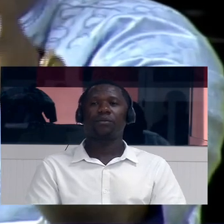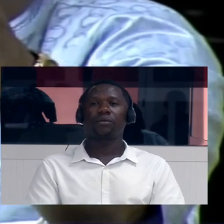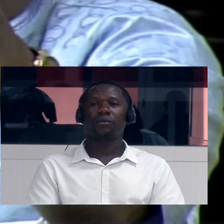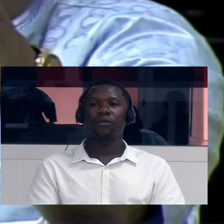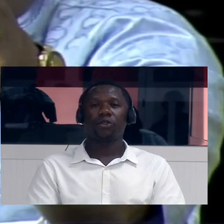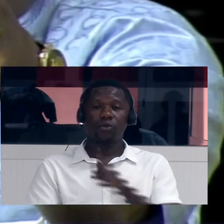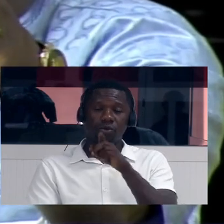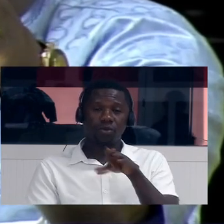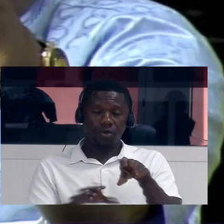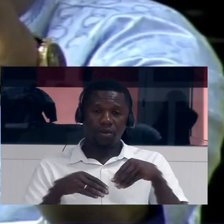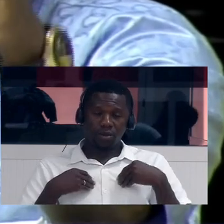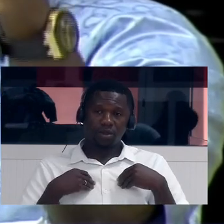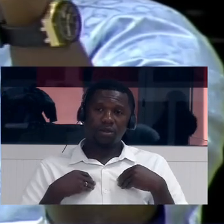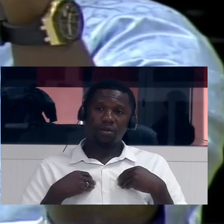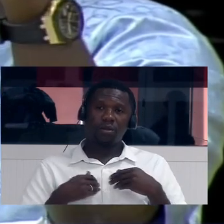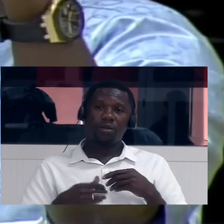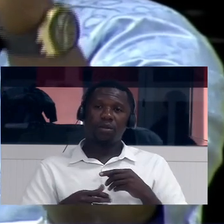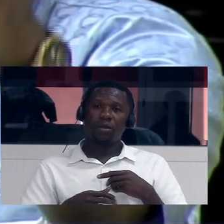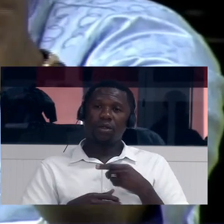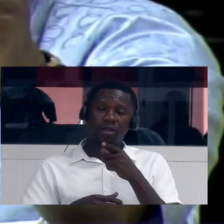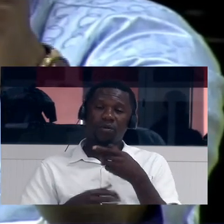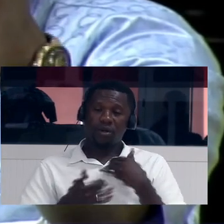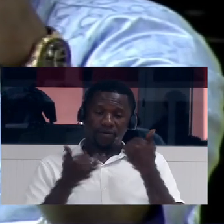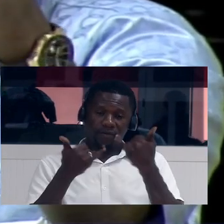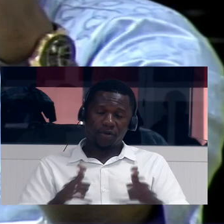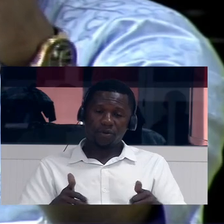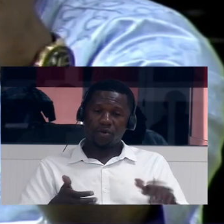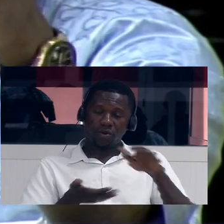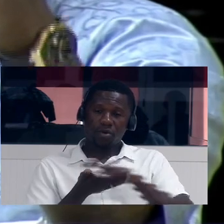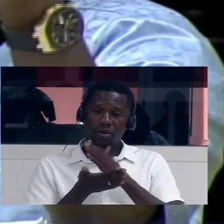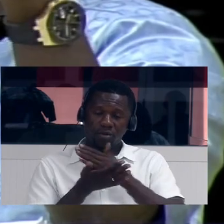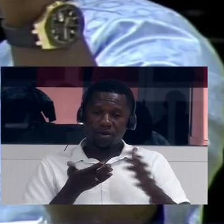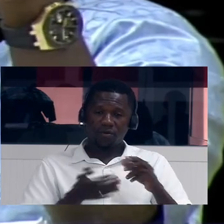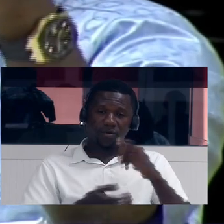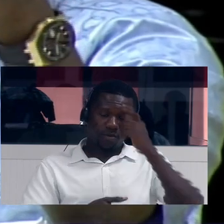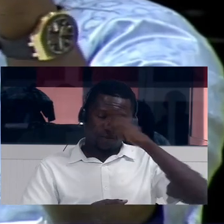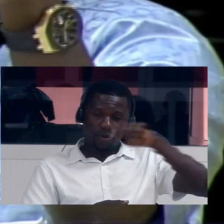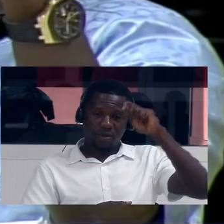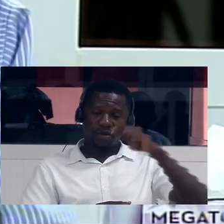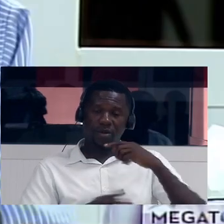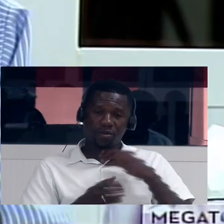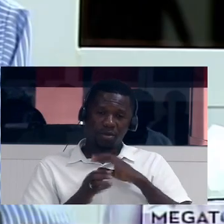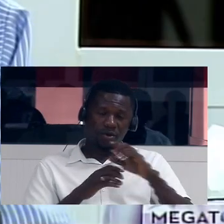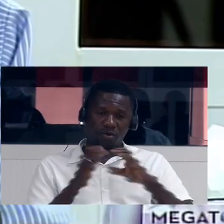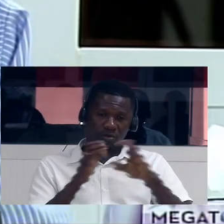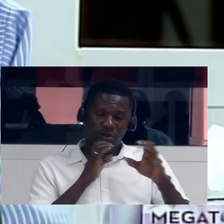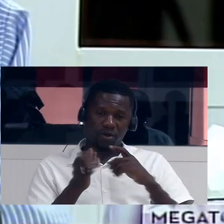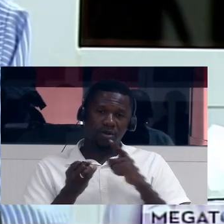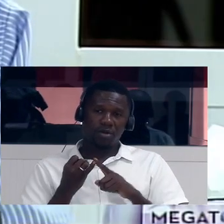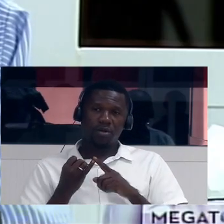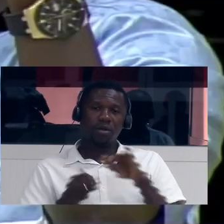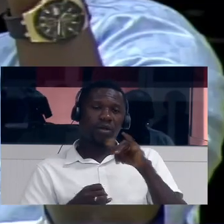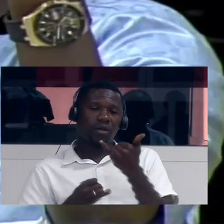you accept that there were failures on the part of the police in terms of communications. Yeah.